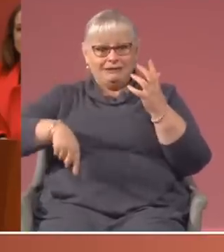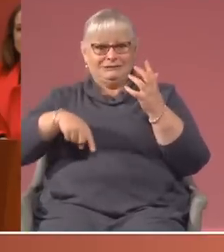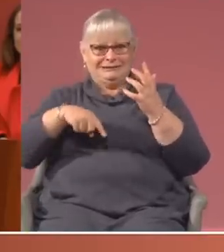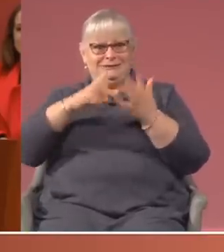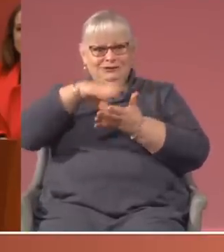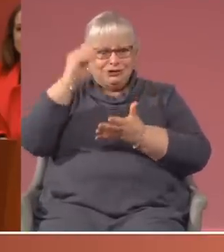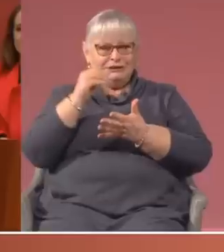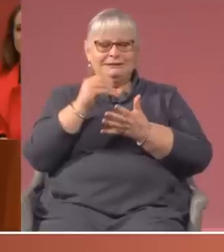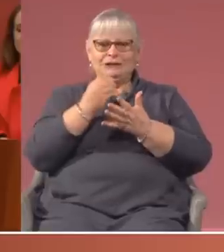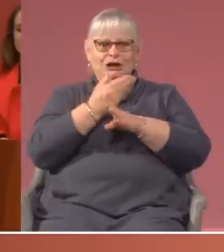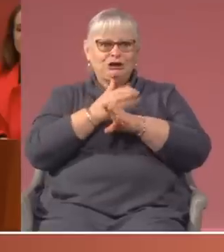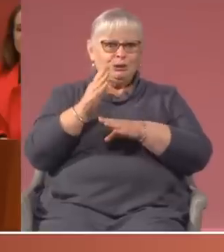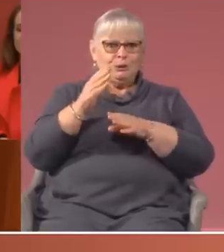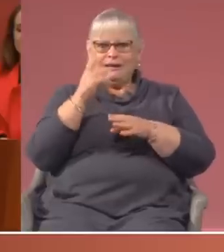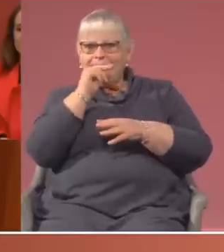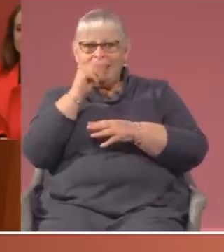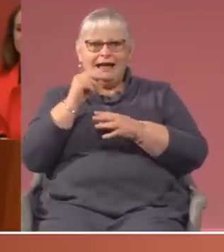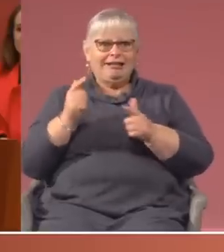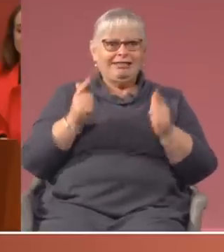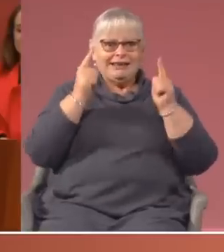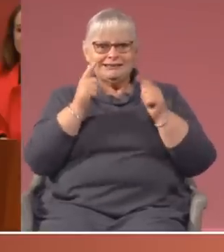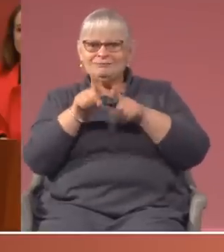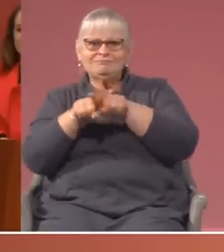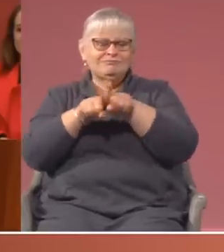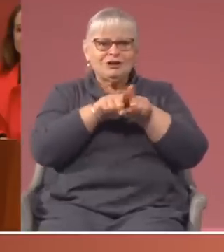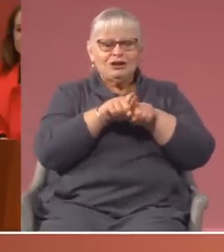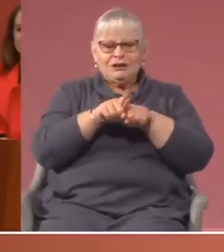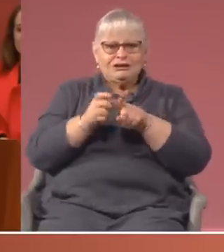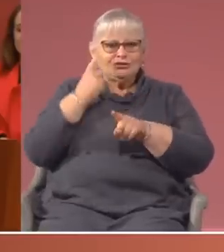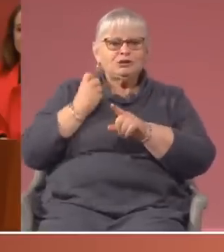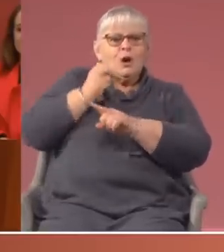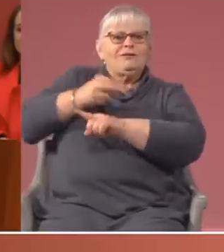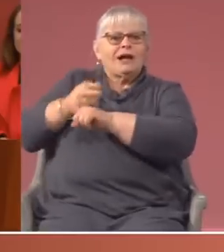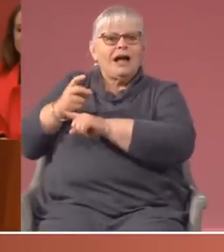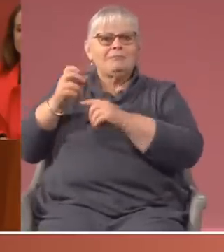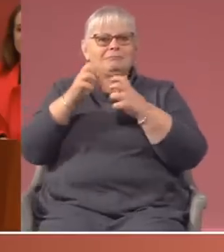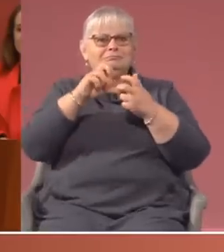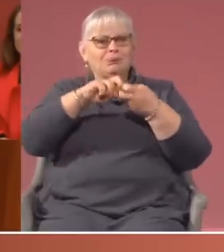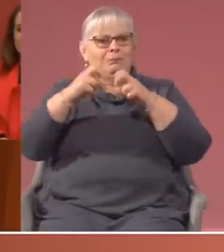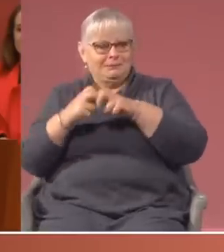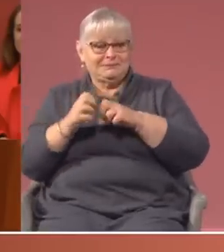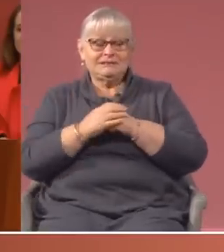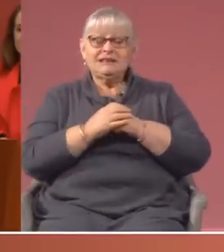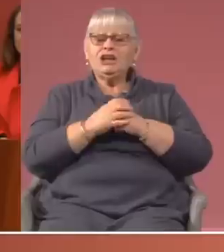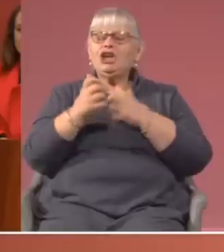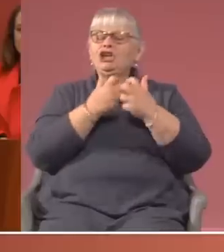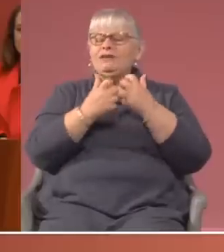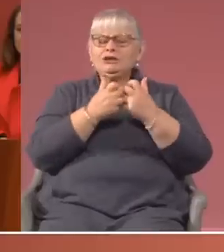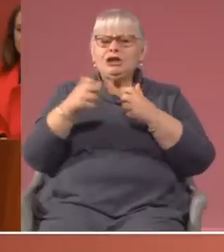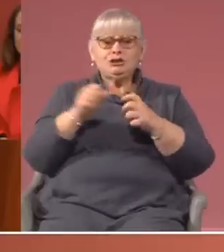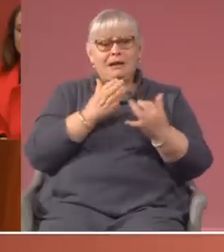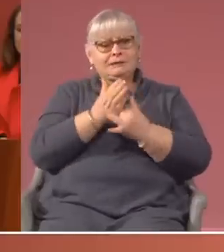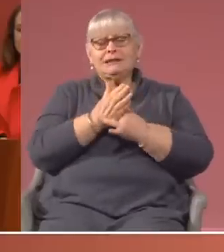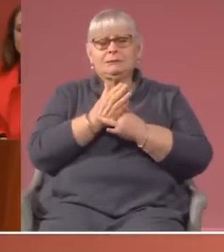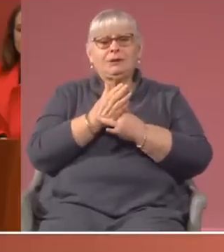young leaders tackling some of our most complex problems. Universities should be accessible and affordable to all who want to